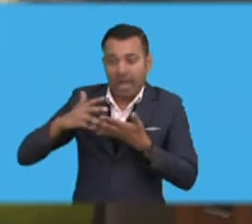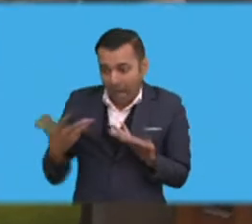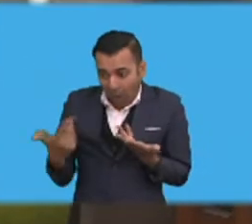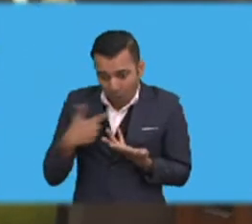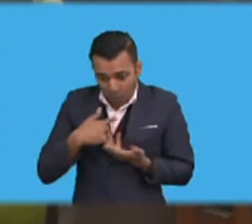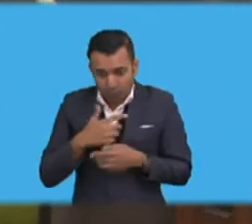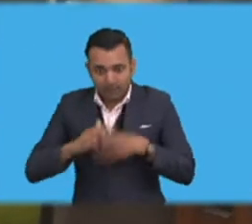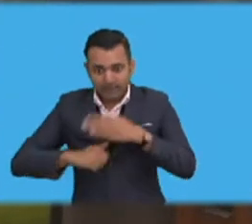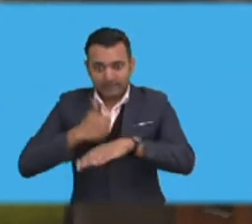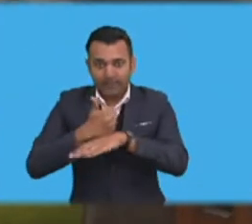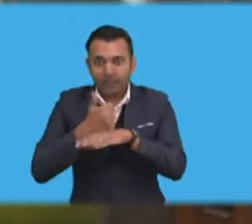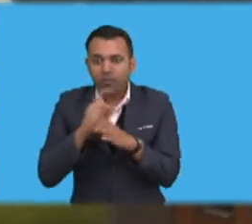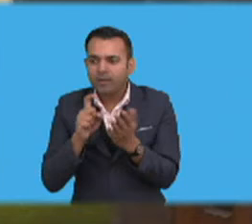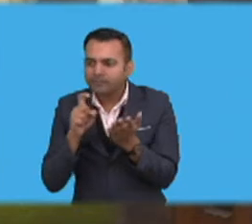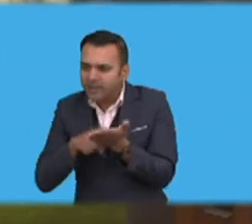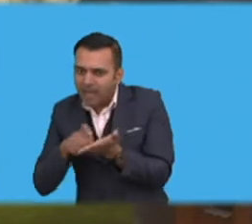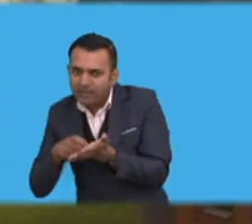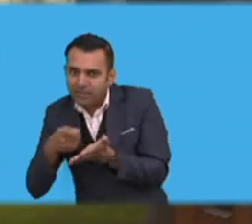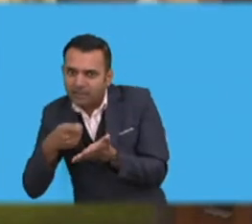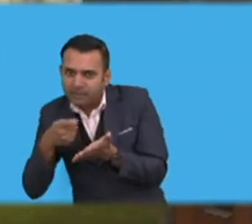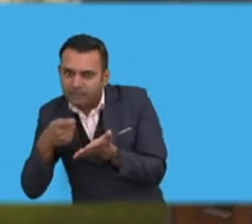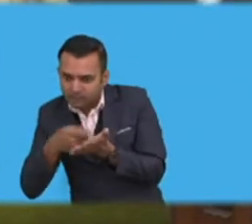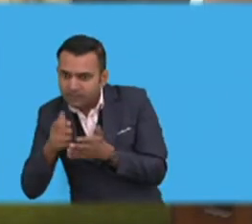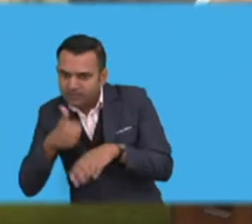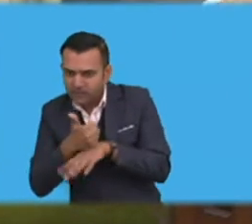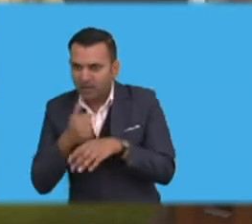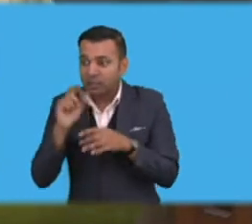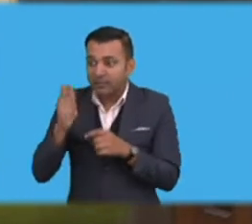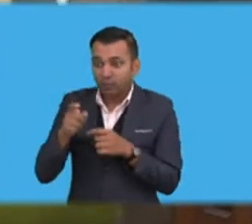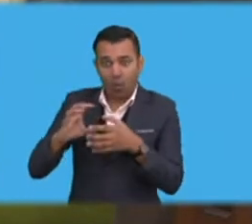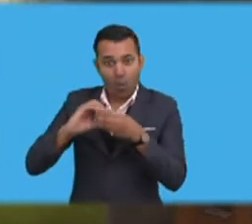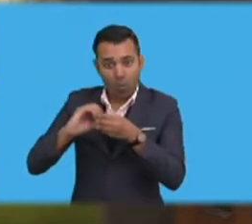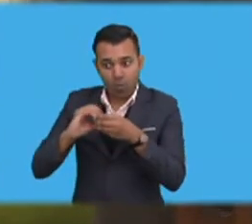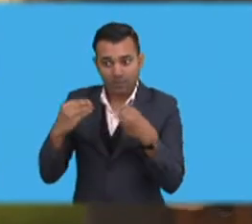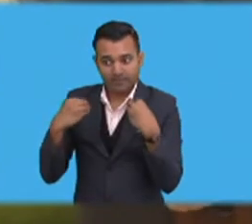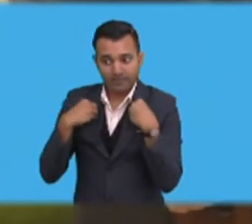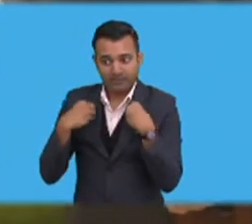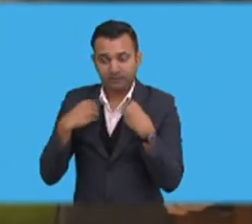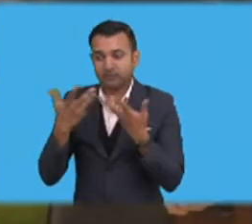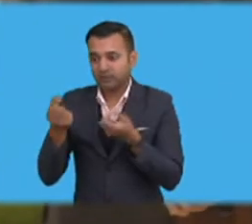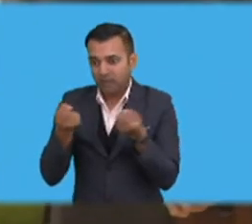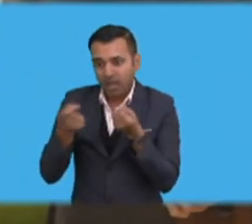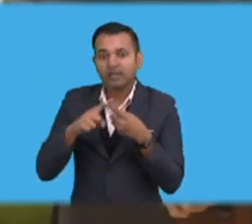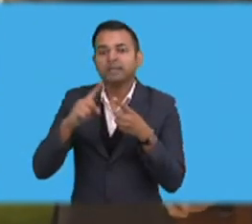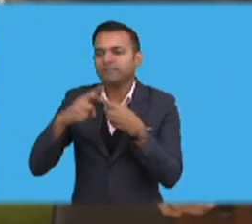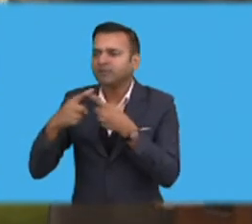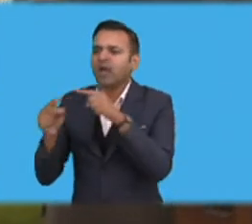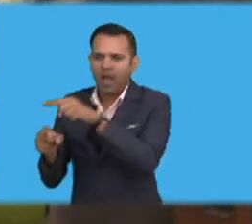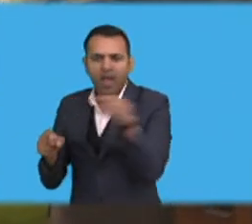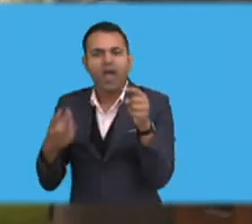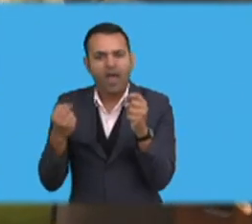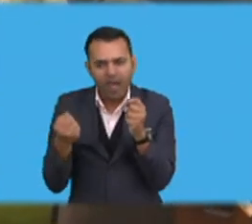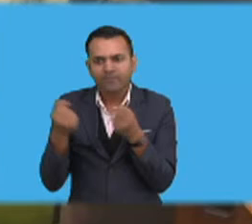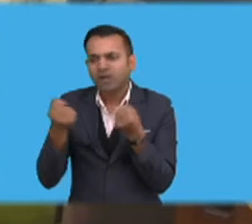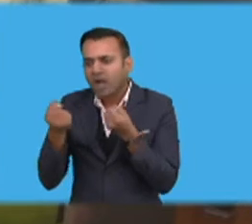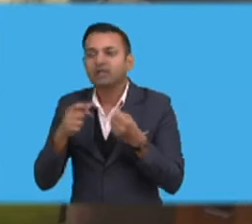know this because of the bus companies and the number of buses he has on the roads. Numerous other people who have fleets of vehicles would see the difference.